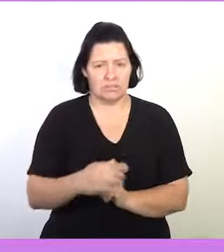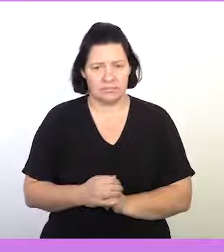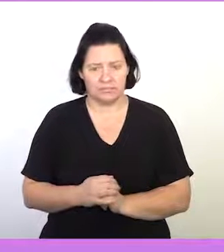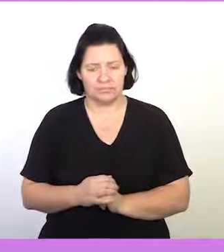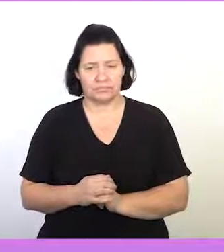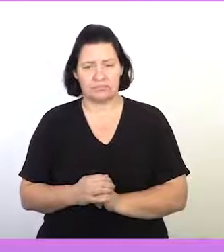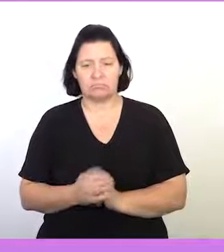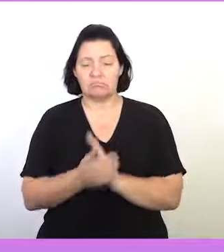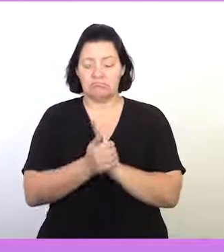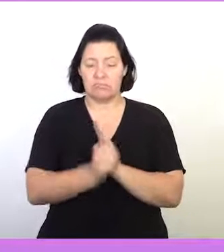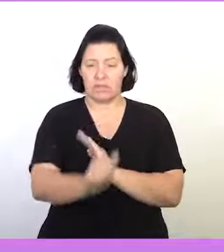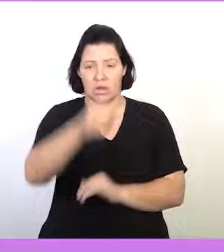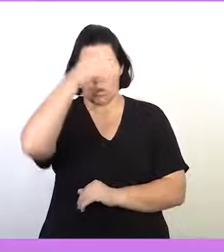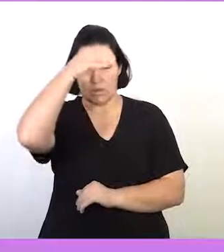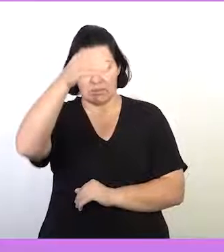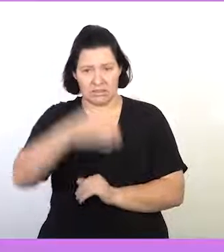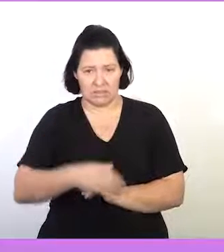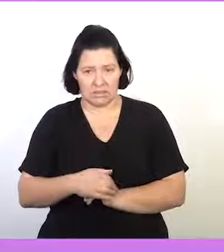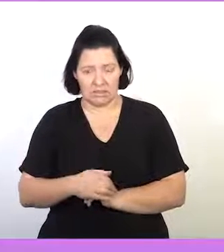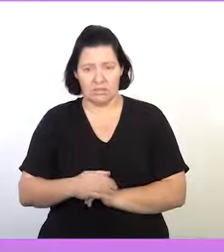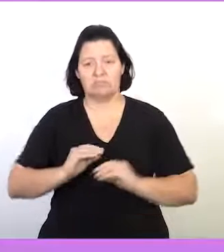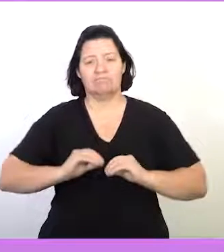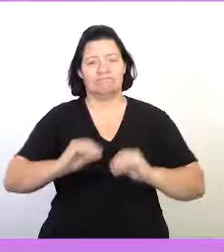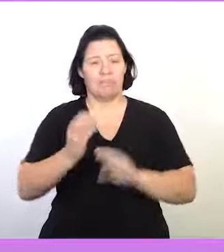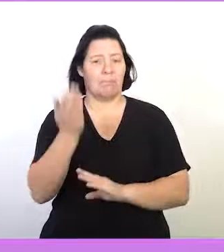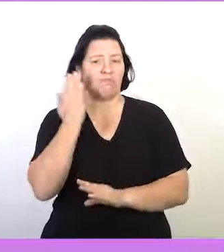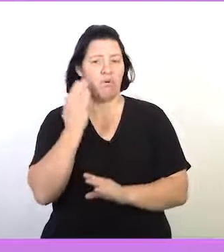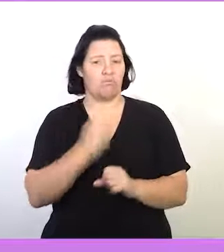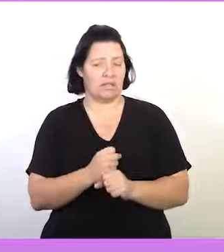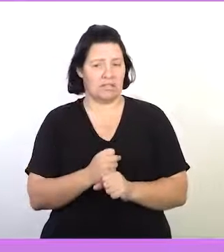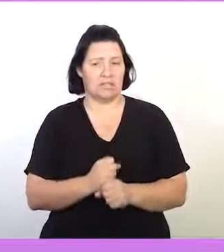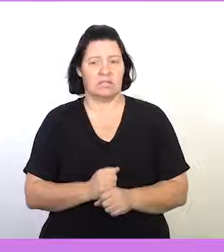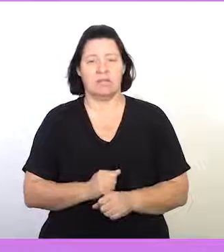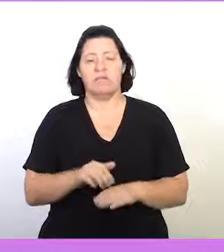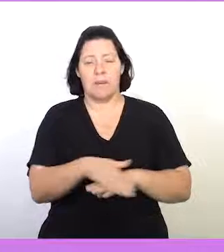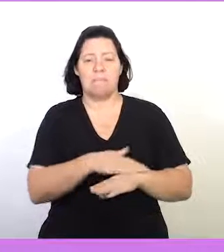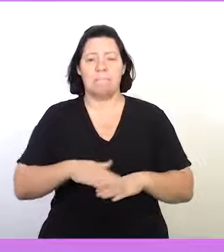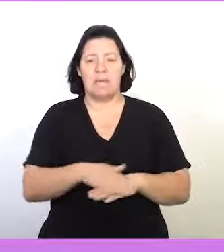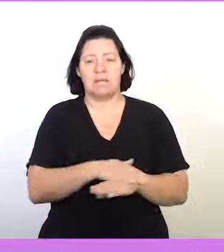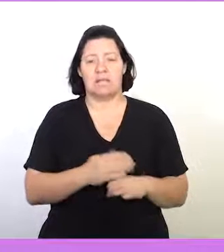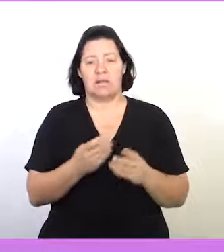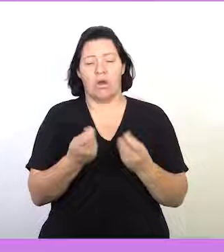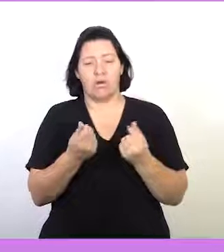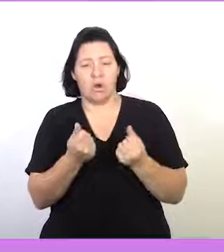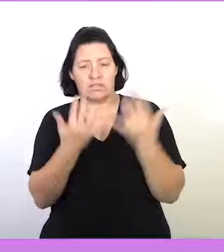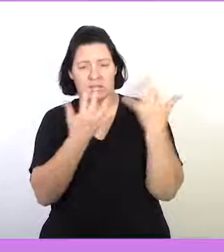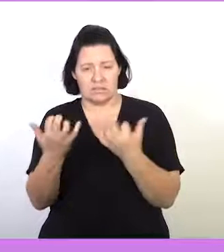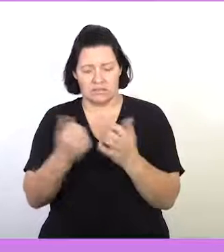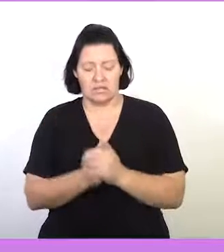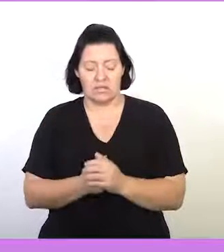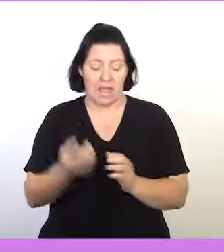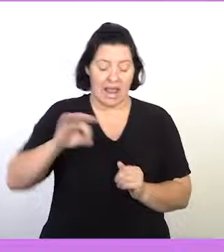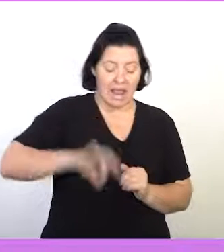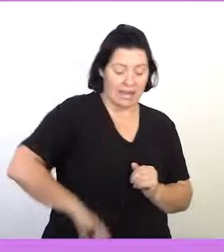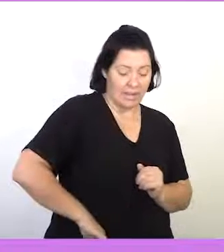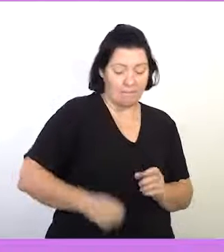So the skills and concept that was taught to you in previous grades, that will be your basic cost calculation, the difference between your